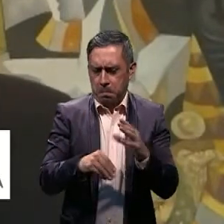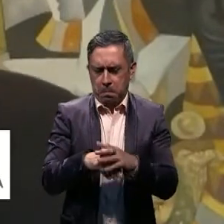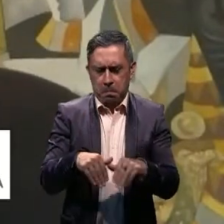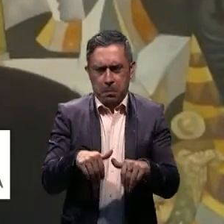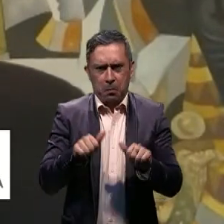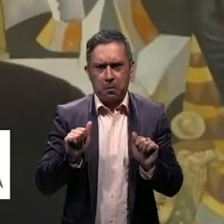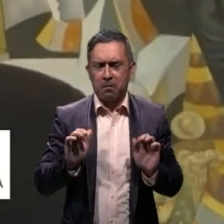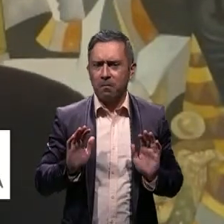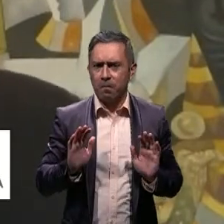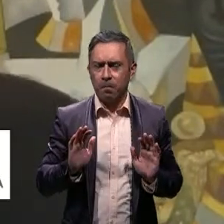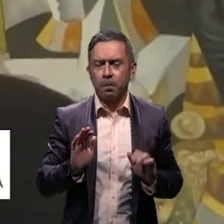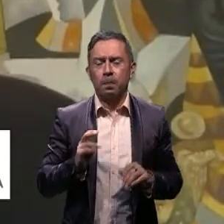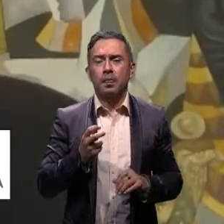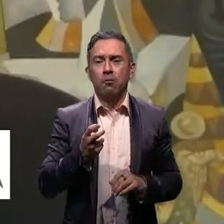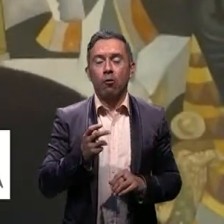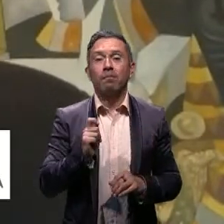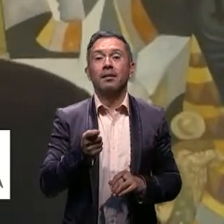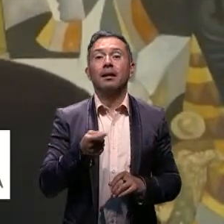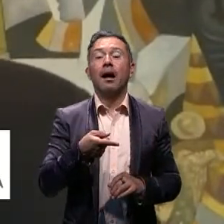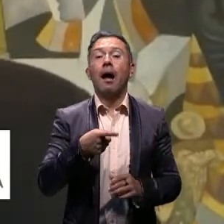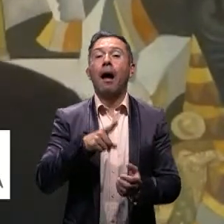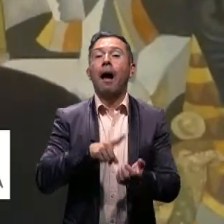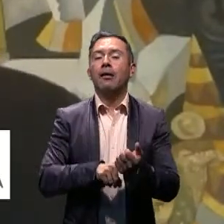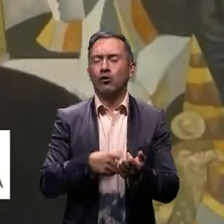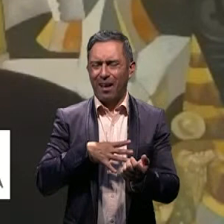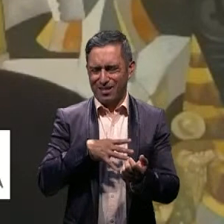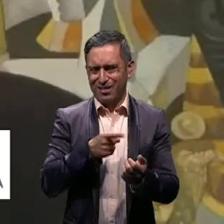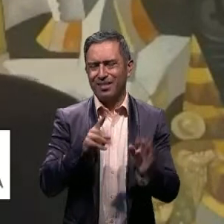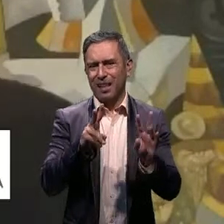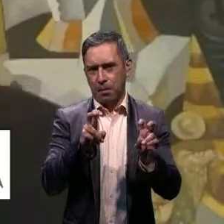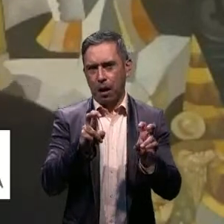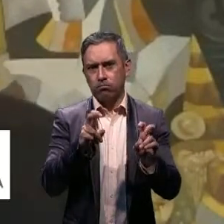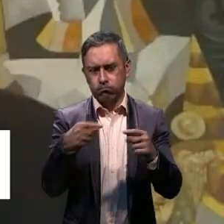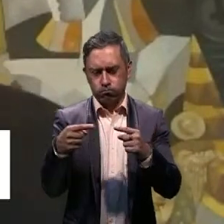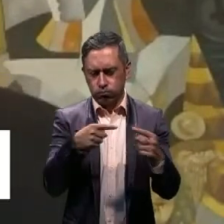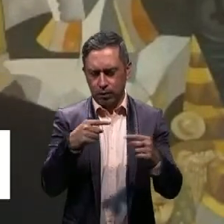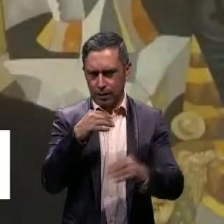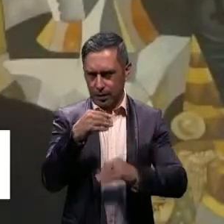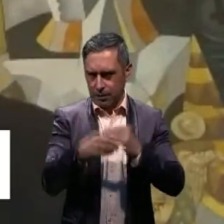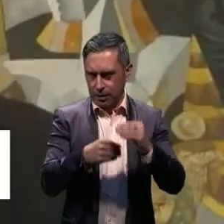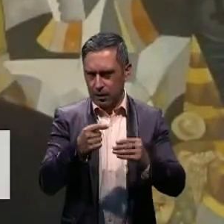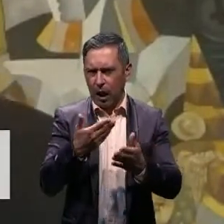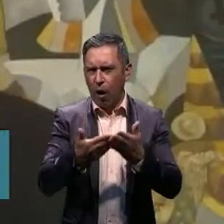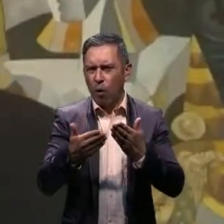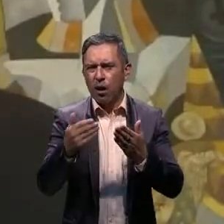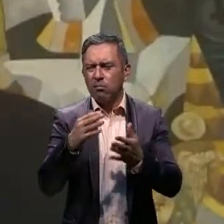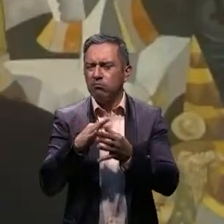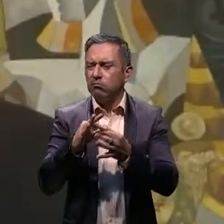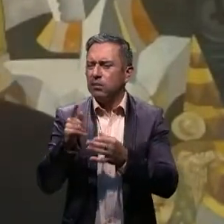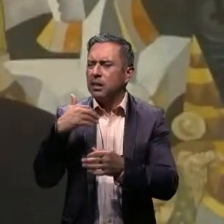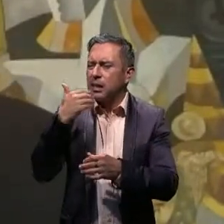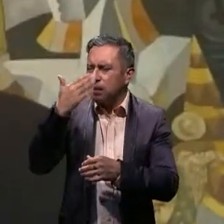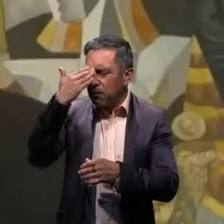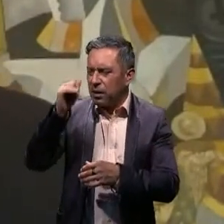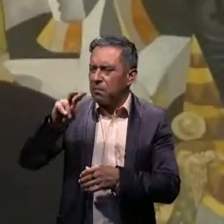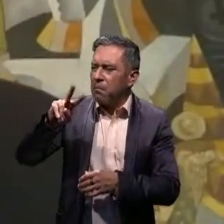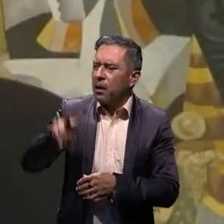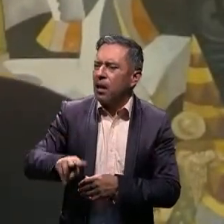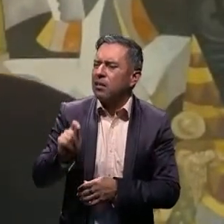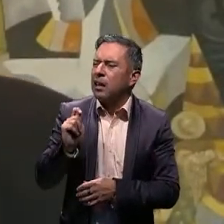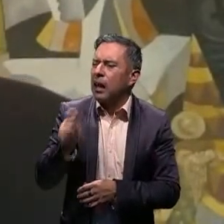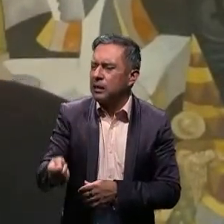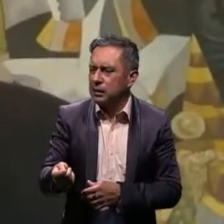is that it is not. And there is a whole debate on what's the truth, which